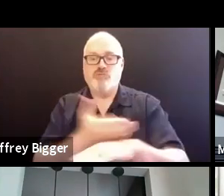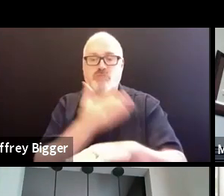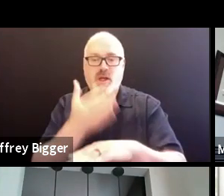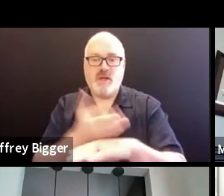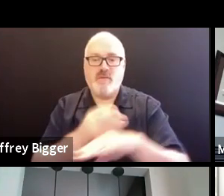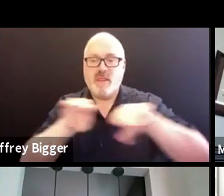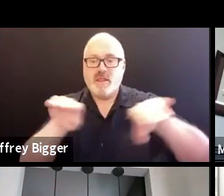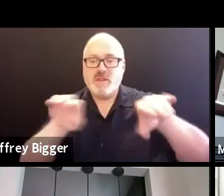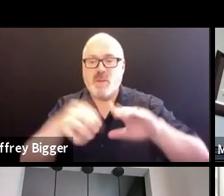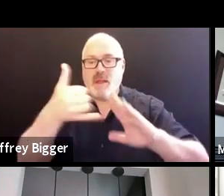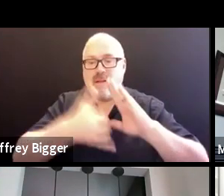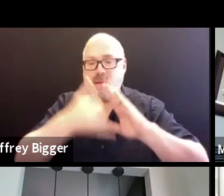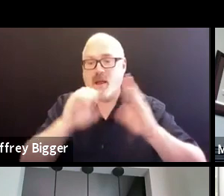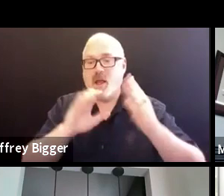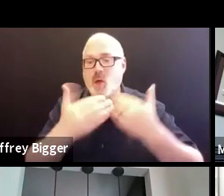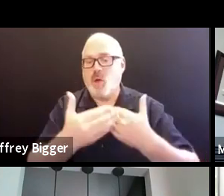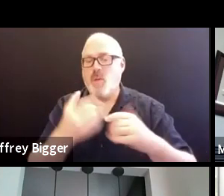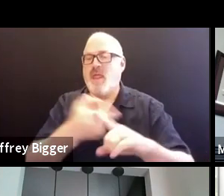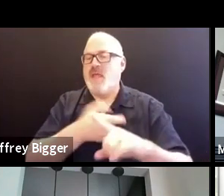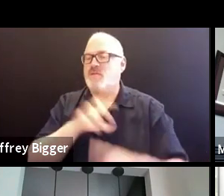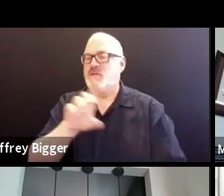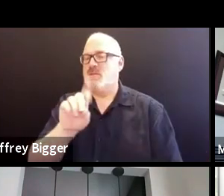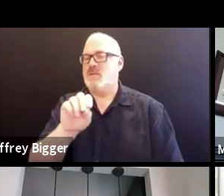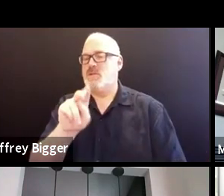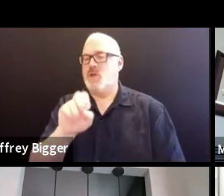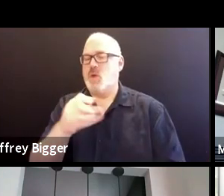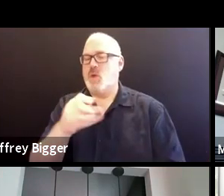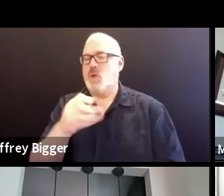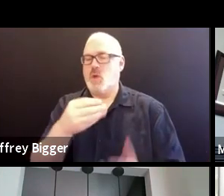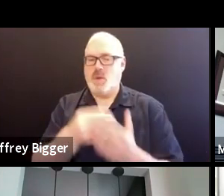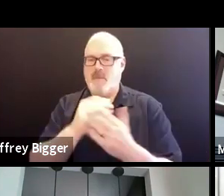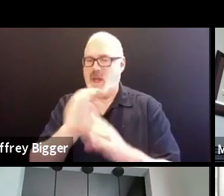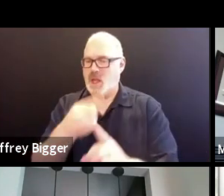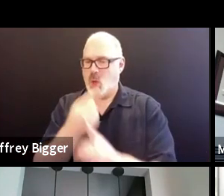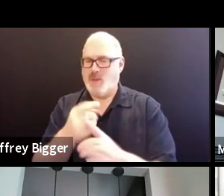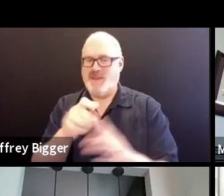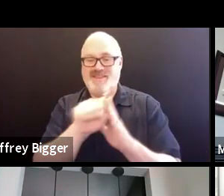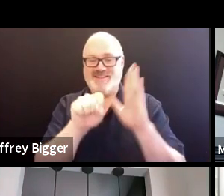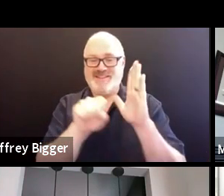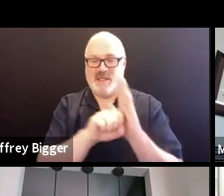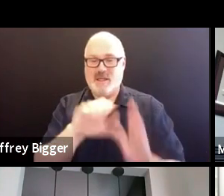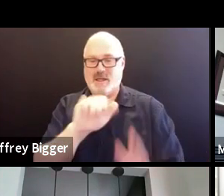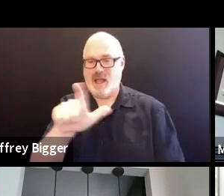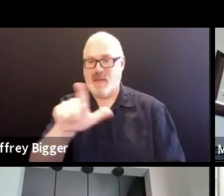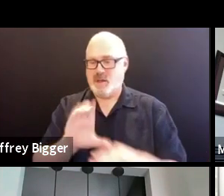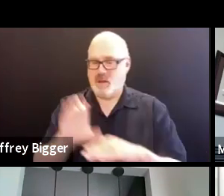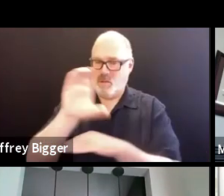That's entirely from donor funds, and then state capital appropriations.